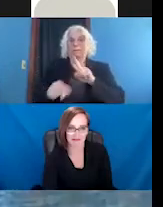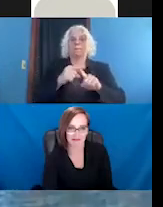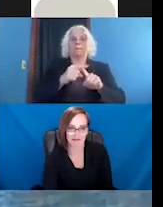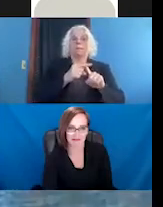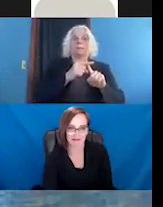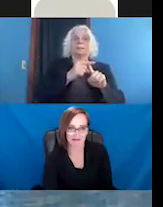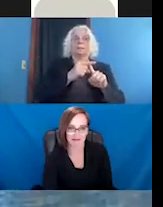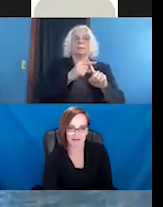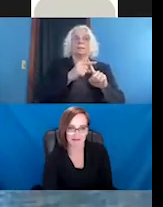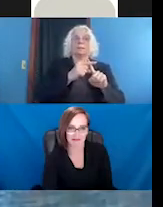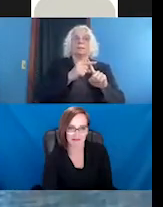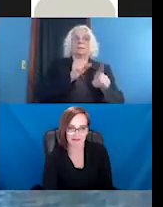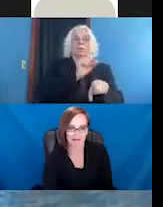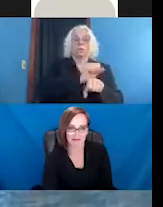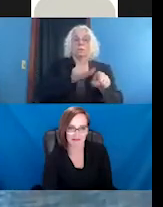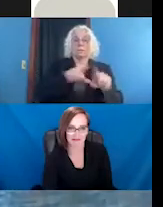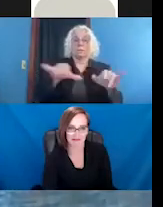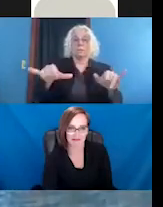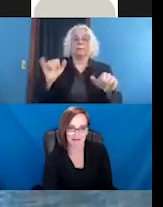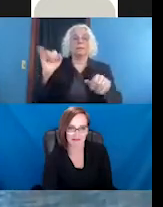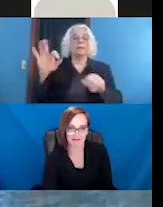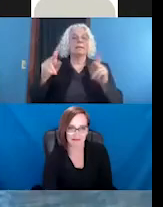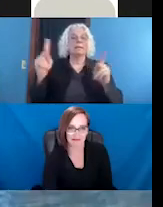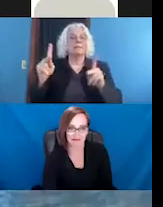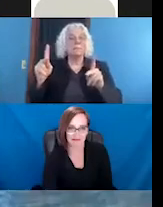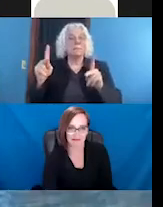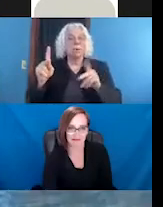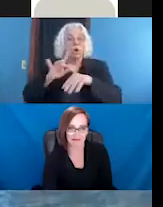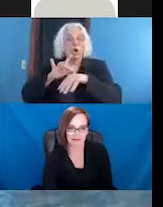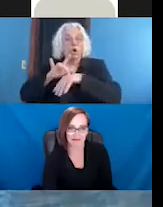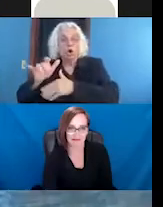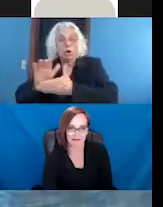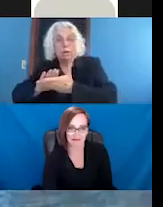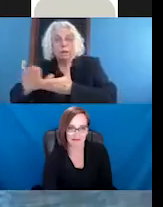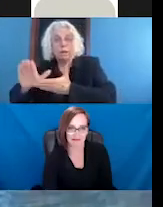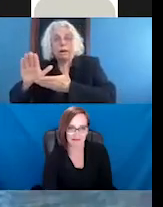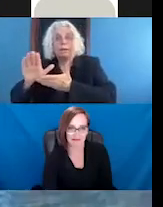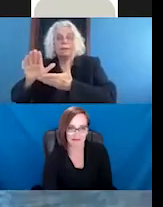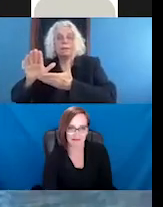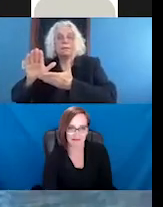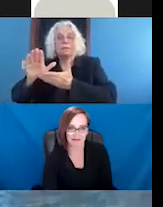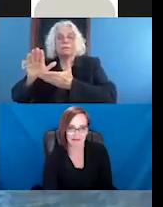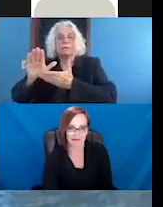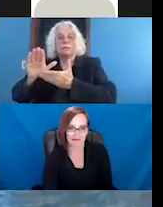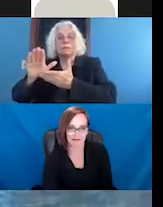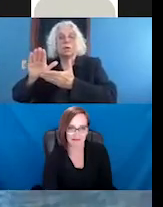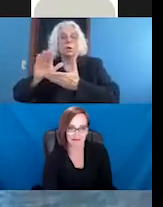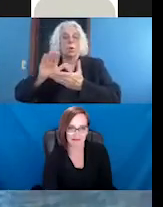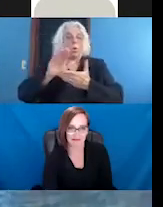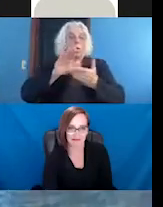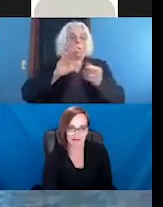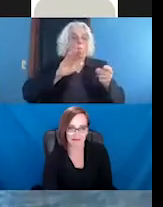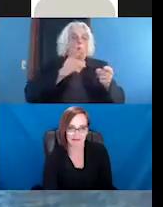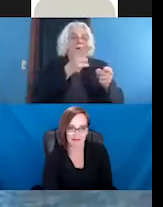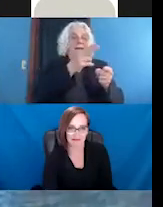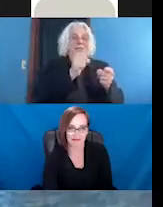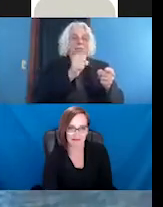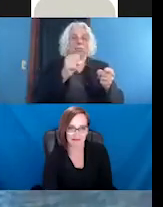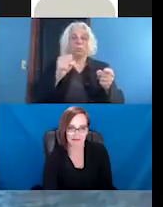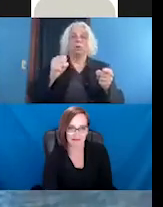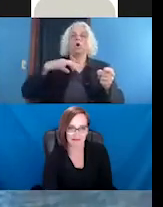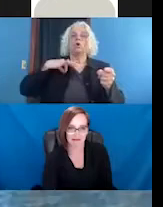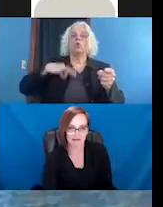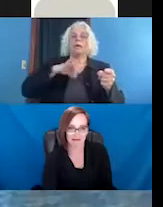of success when young people get early college or high school students engaged in post-secondary across the